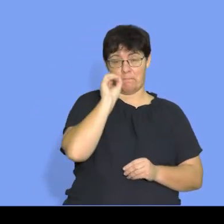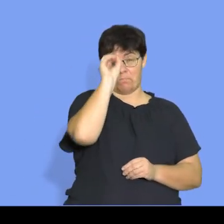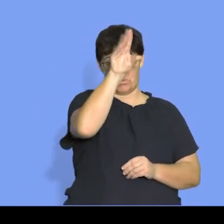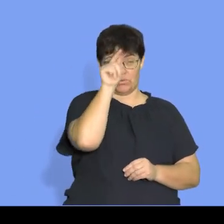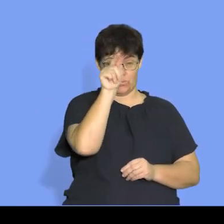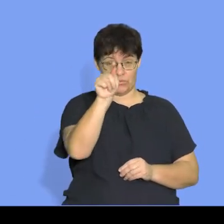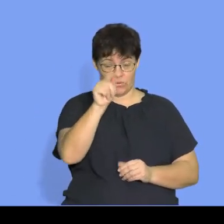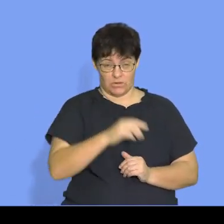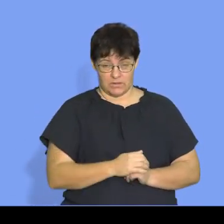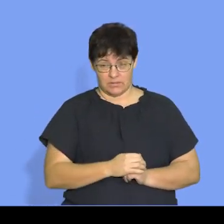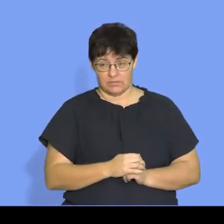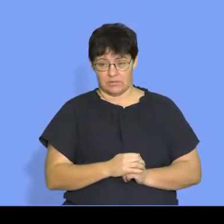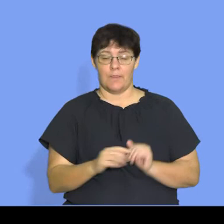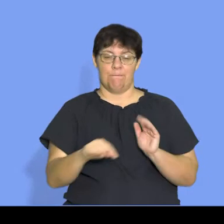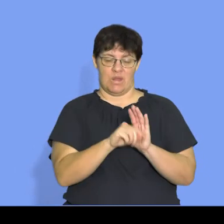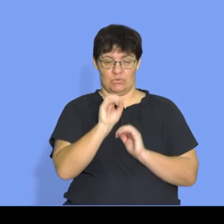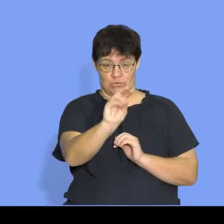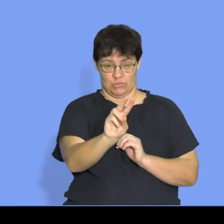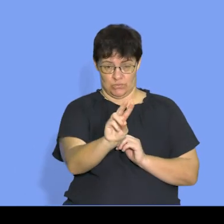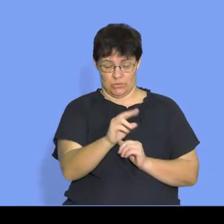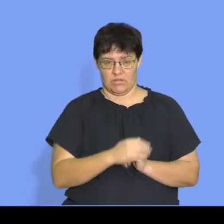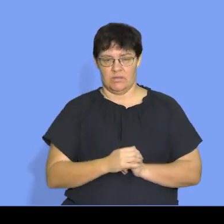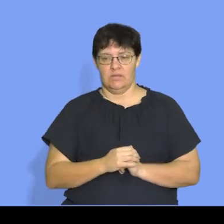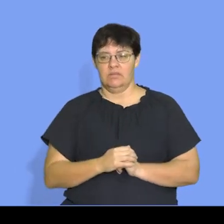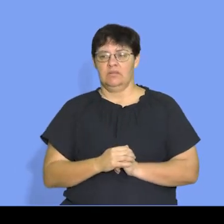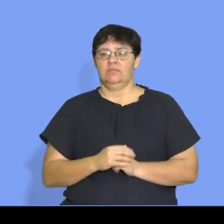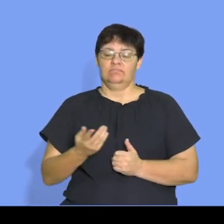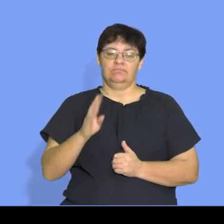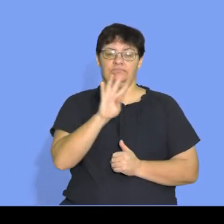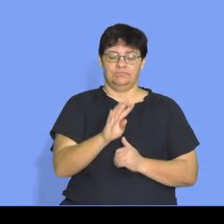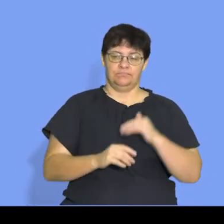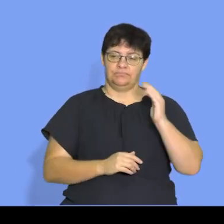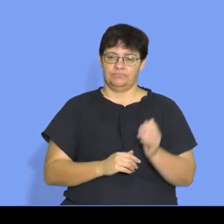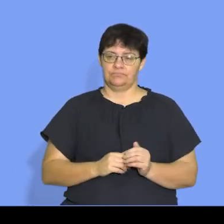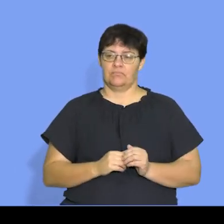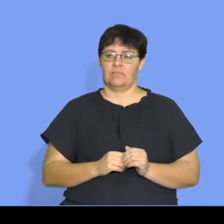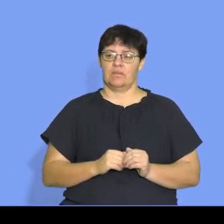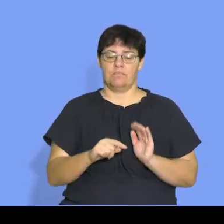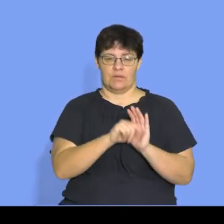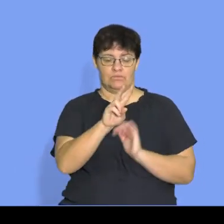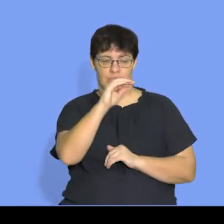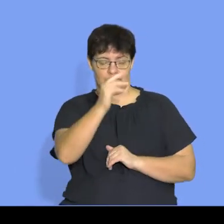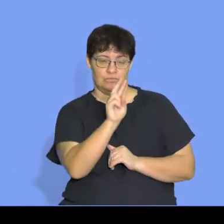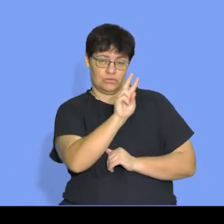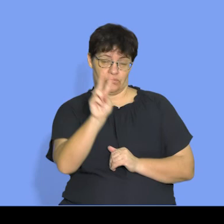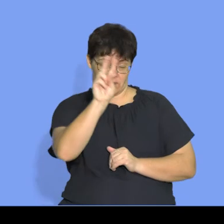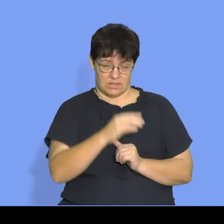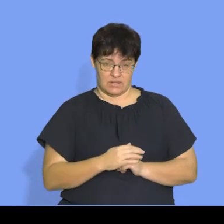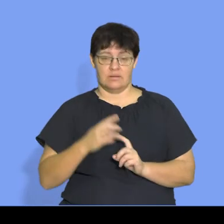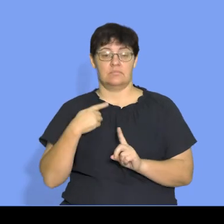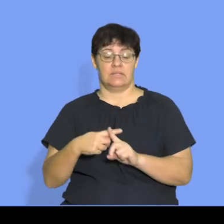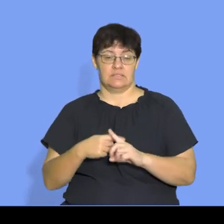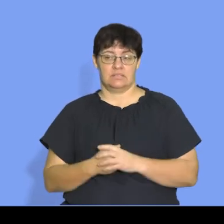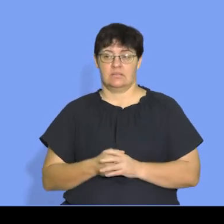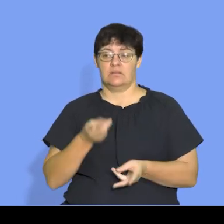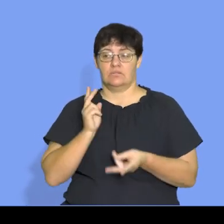substitute the first one, minus 2. So if it becomes 4 into minus 2 squared plus